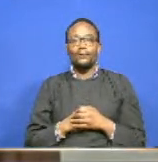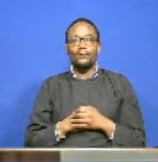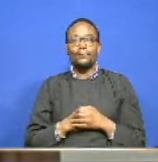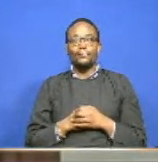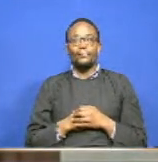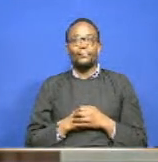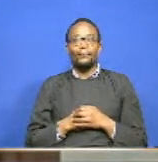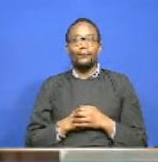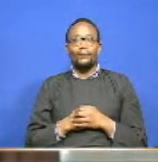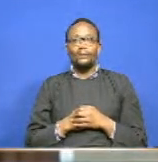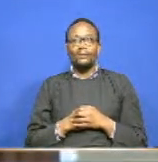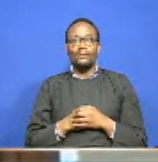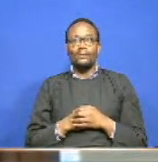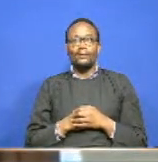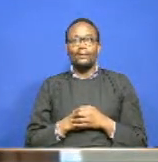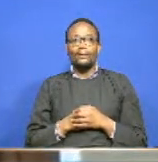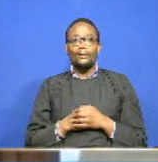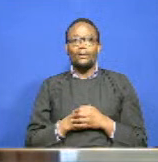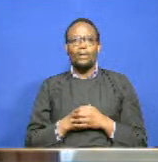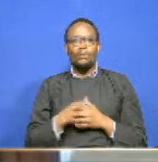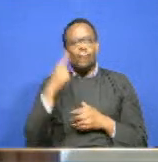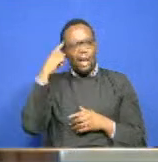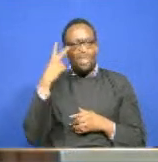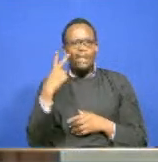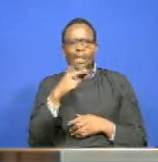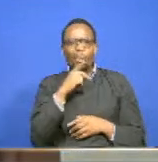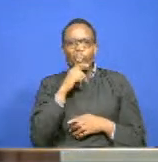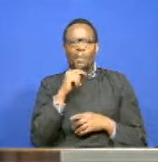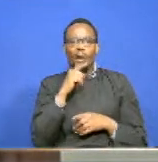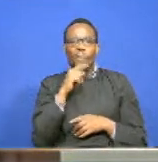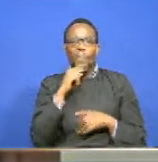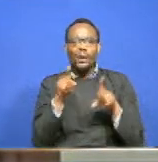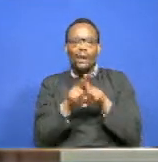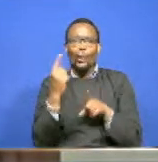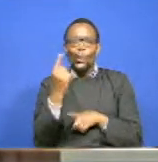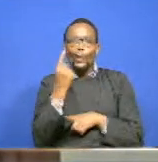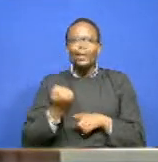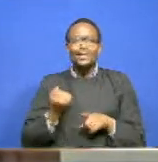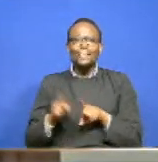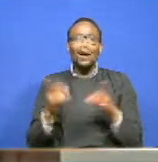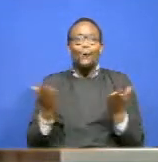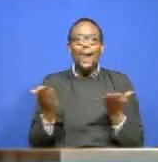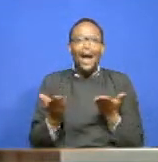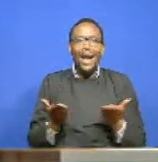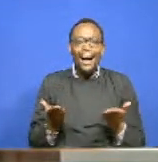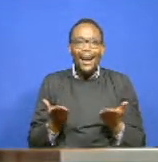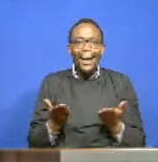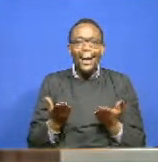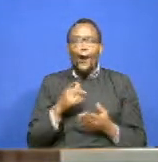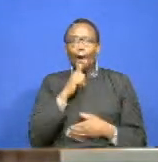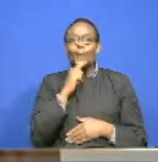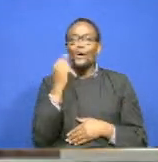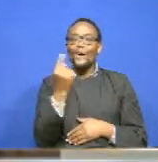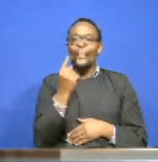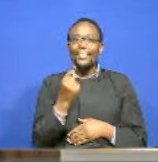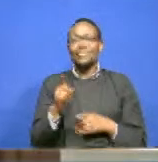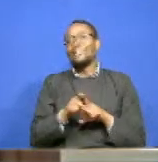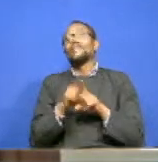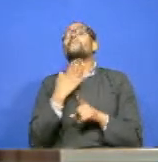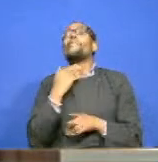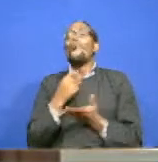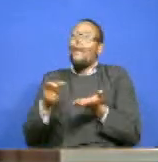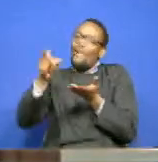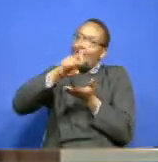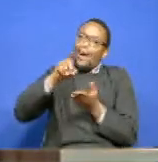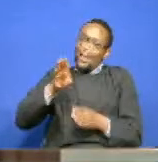I have not seen a sister, maybe they are in the entourage, but we will wish to see also them